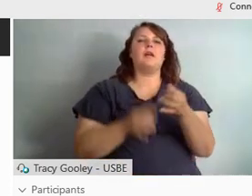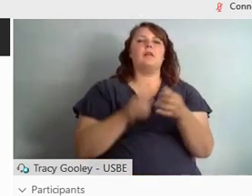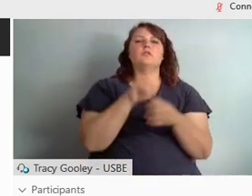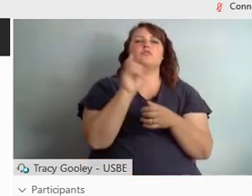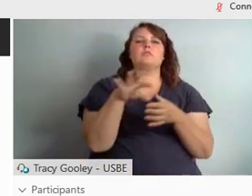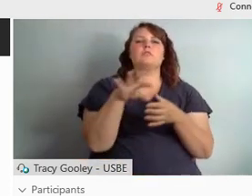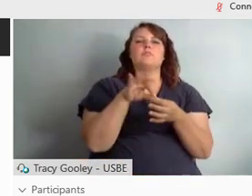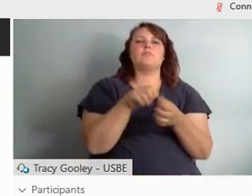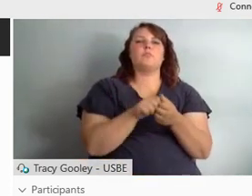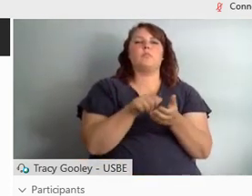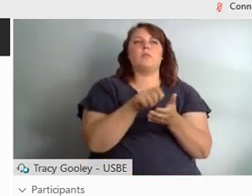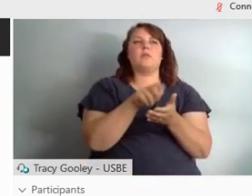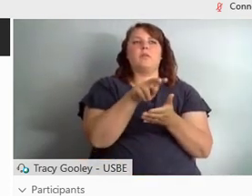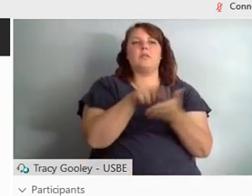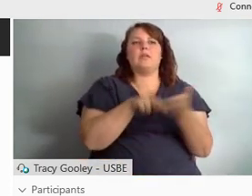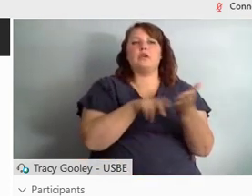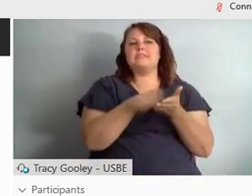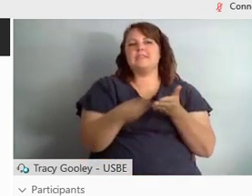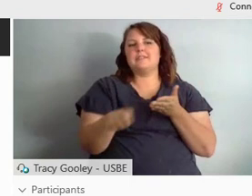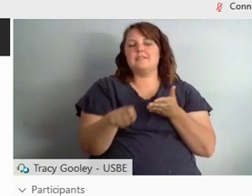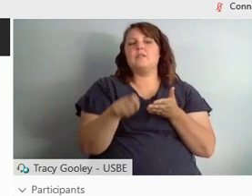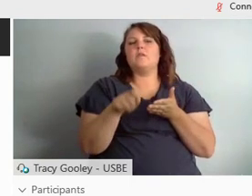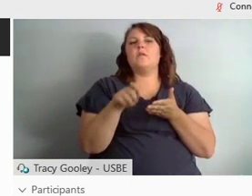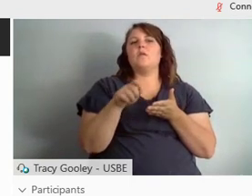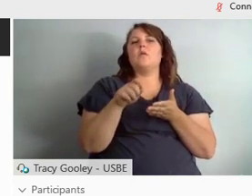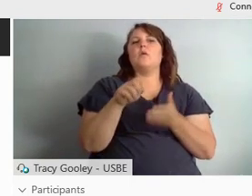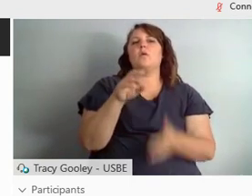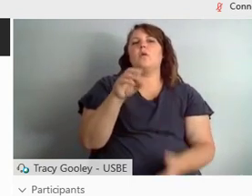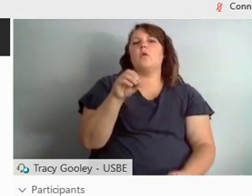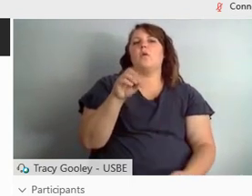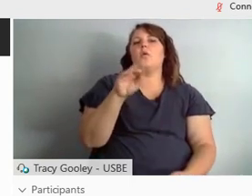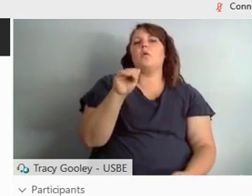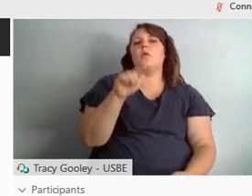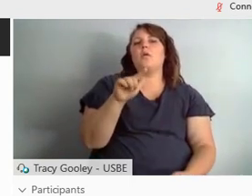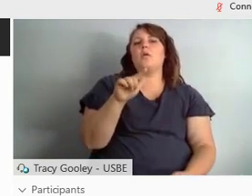literacy, oral language. This is